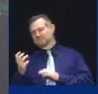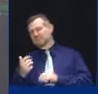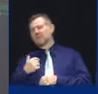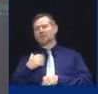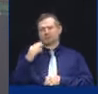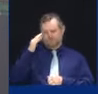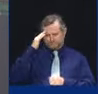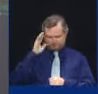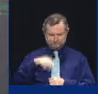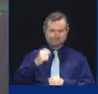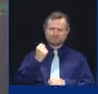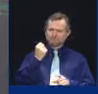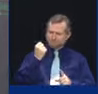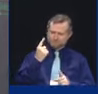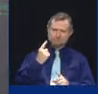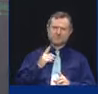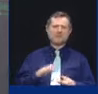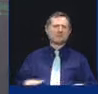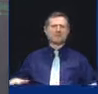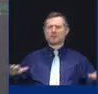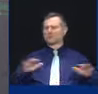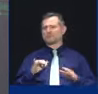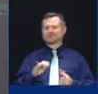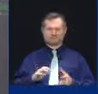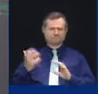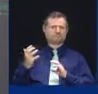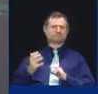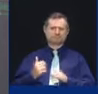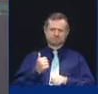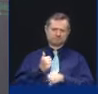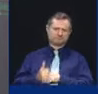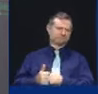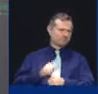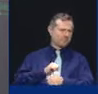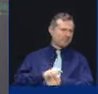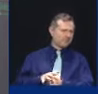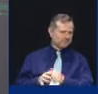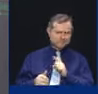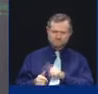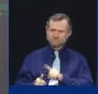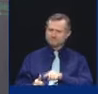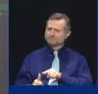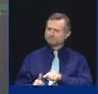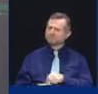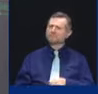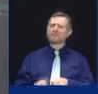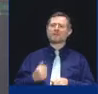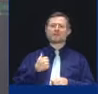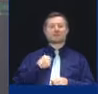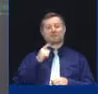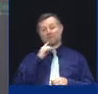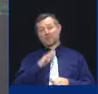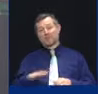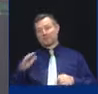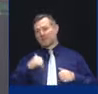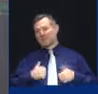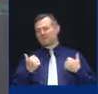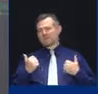us all down, right? COVID hit the pause button on